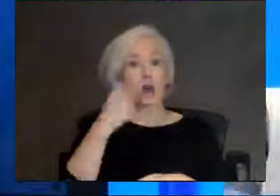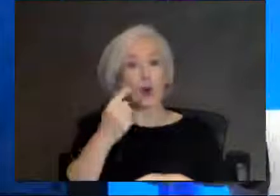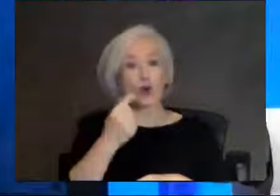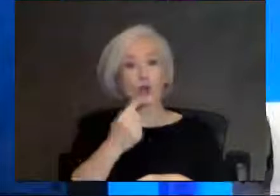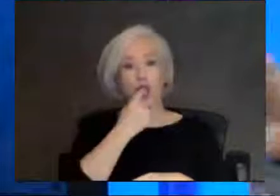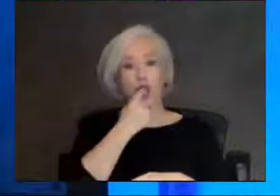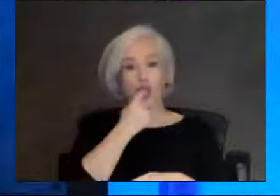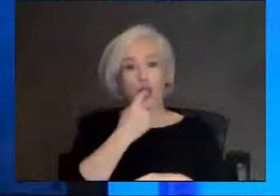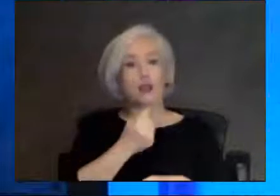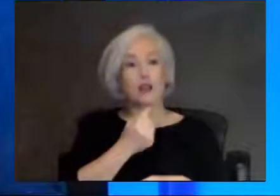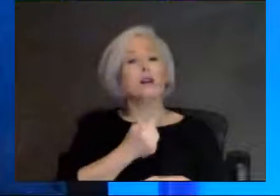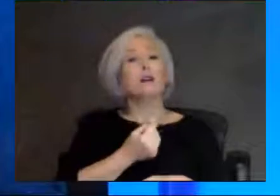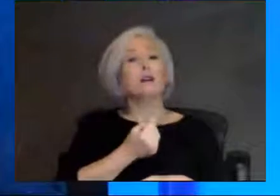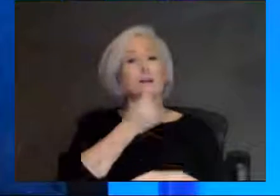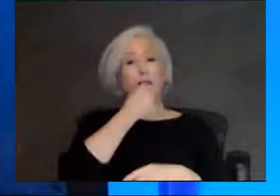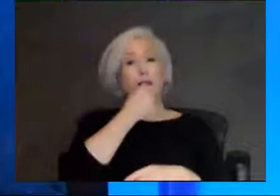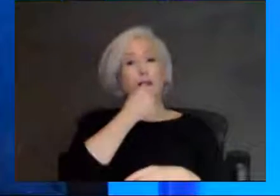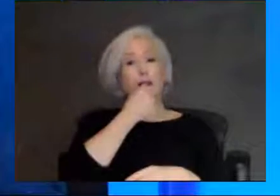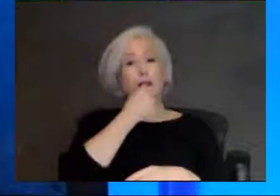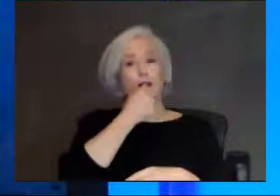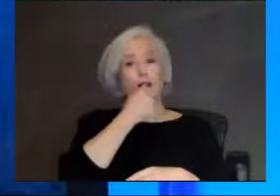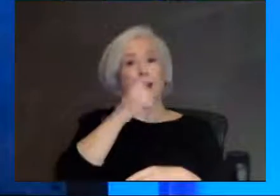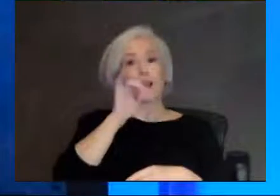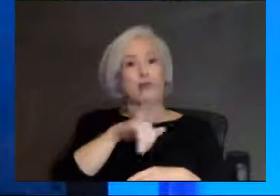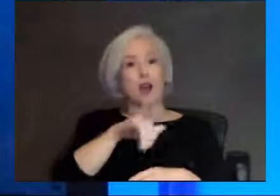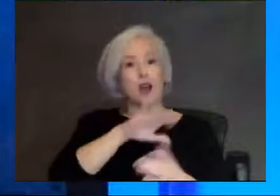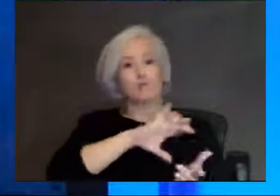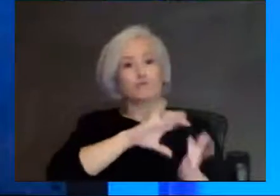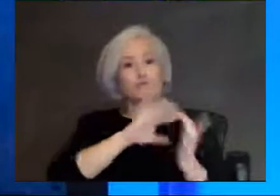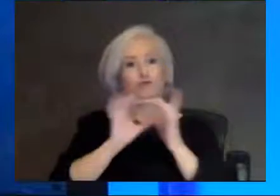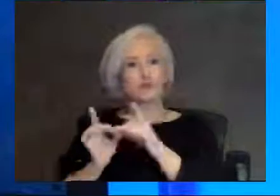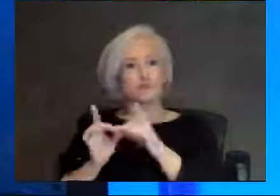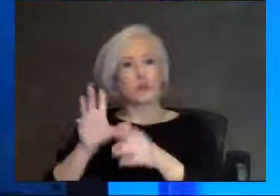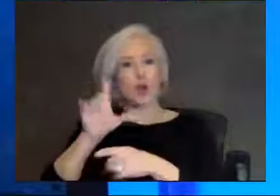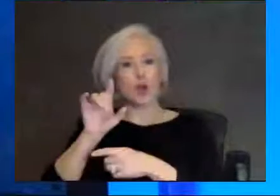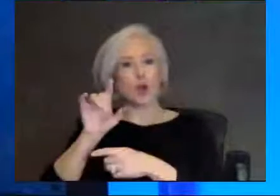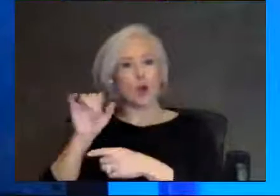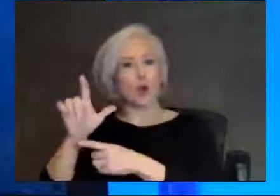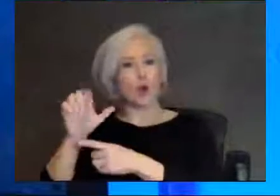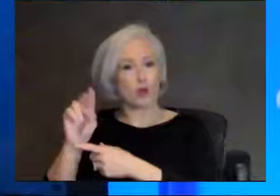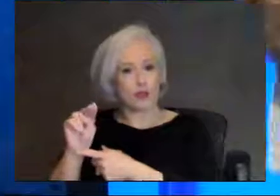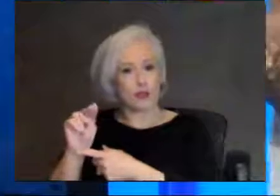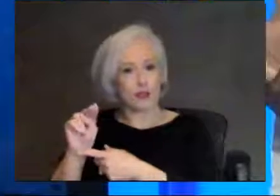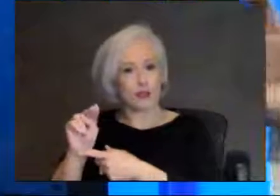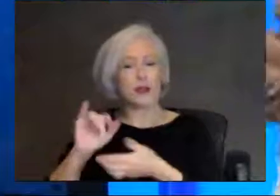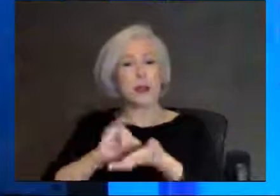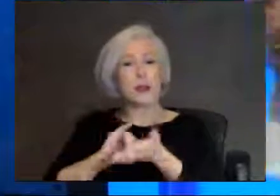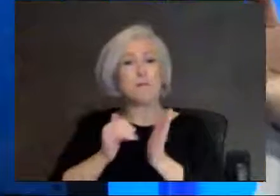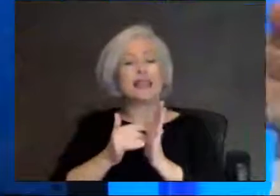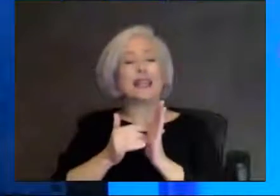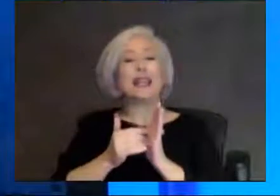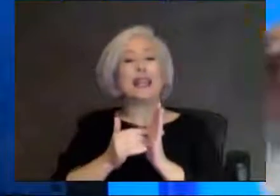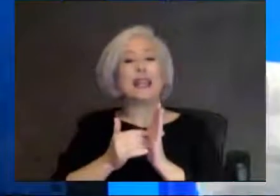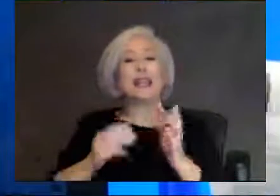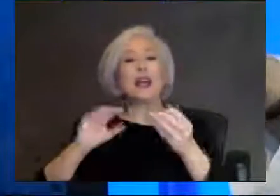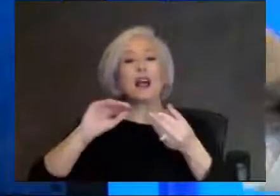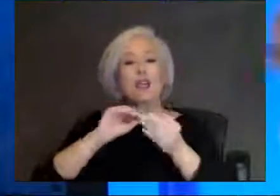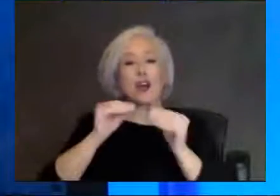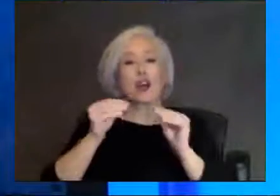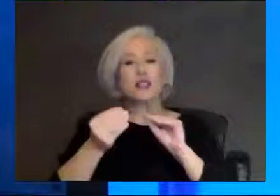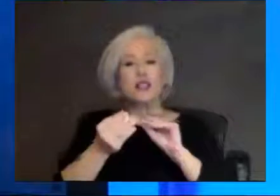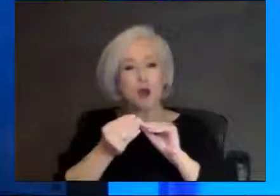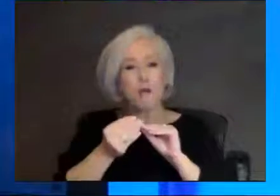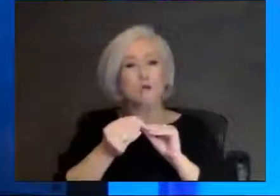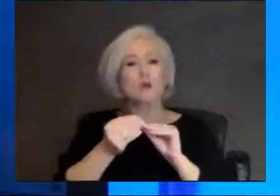also present on colon, and they are highly expressed. That means their number of receptors are going up or increased in